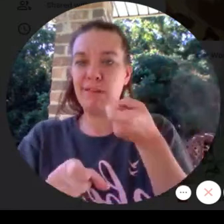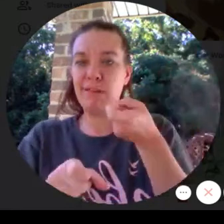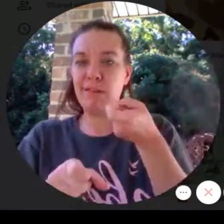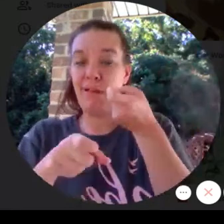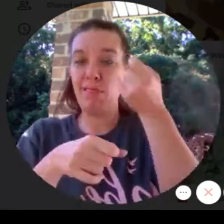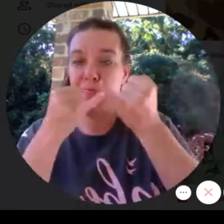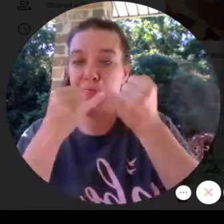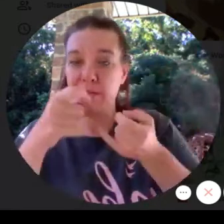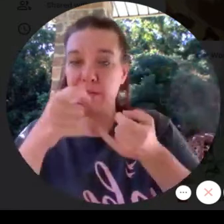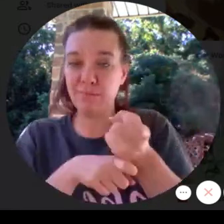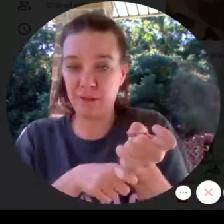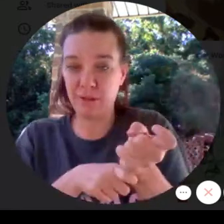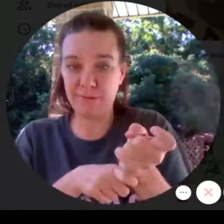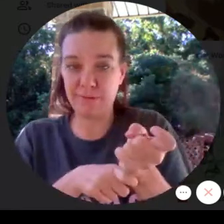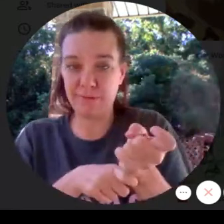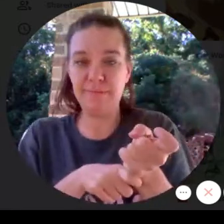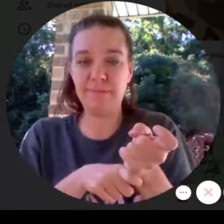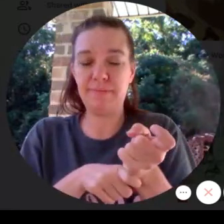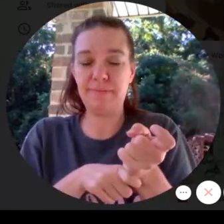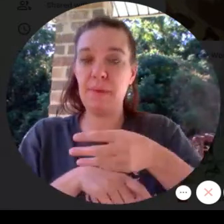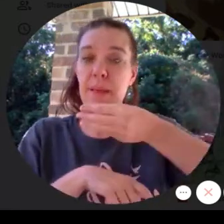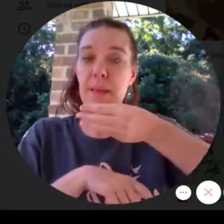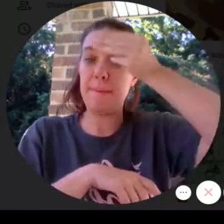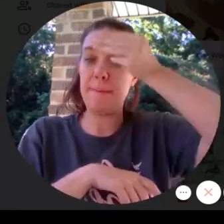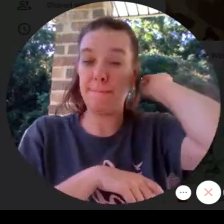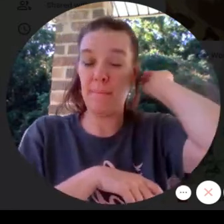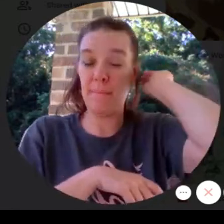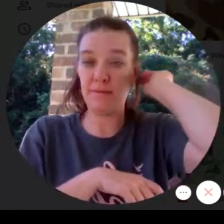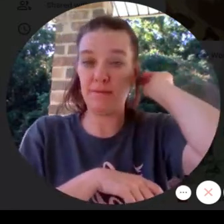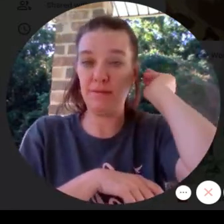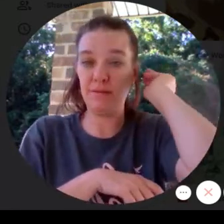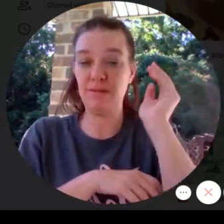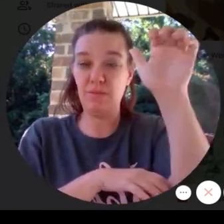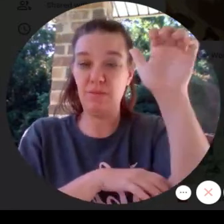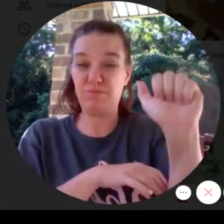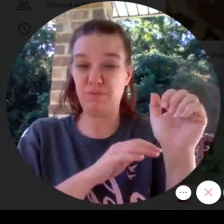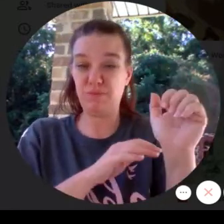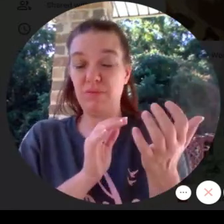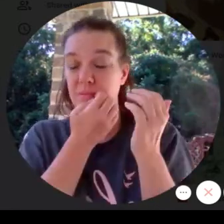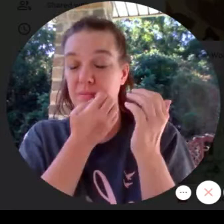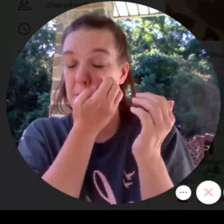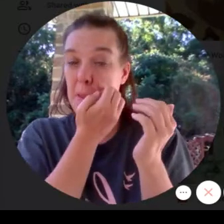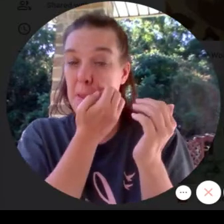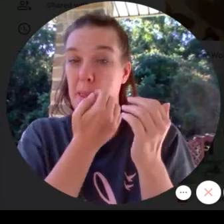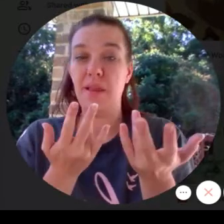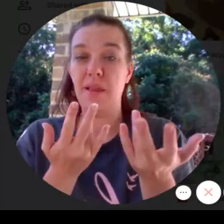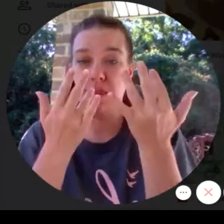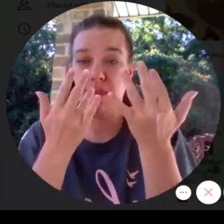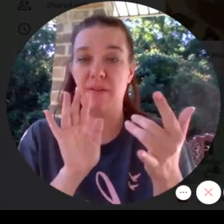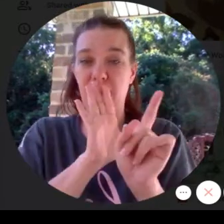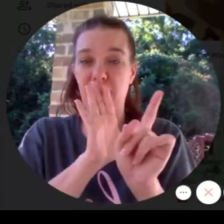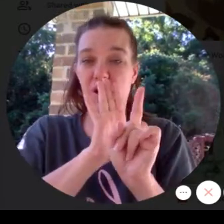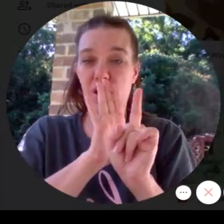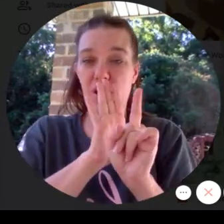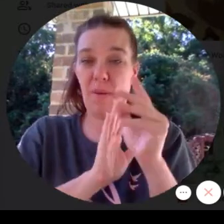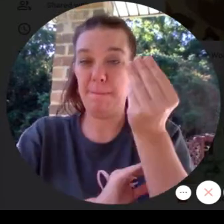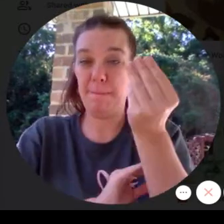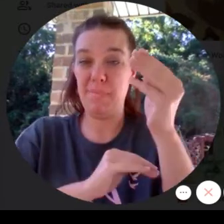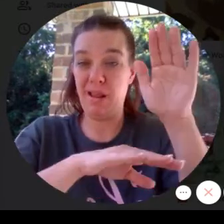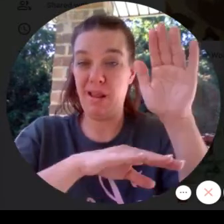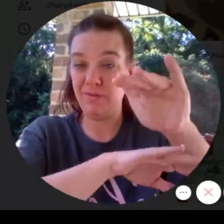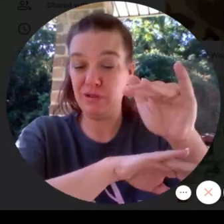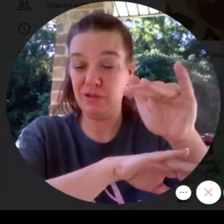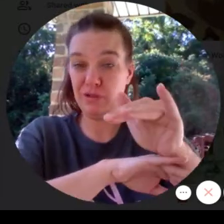prank. Miles Murphy pulled the fire alarm on Monday afternoon. He did